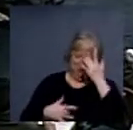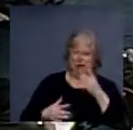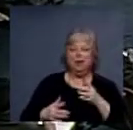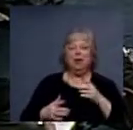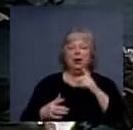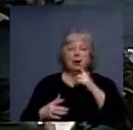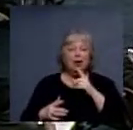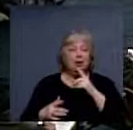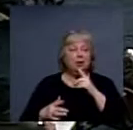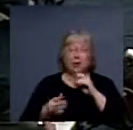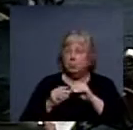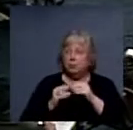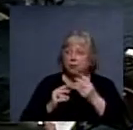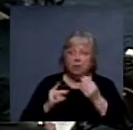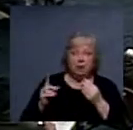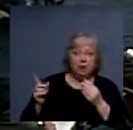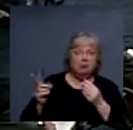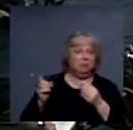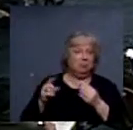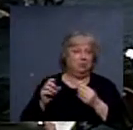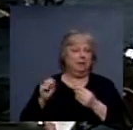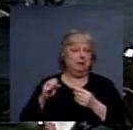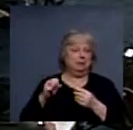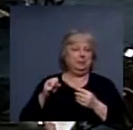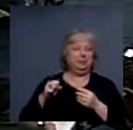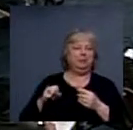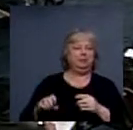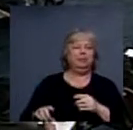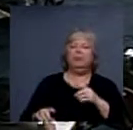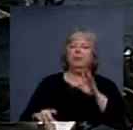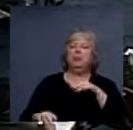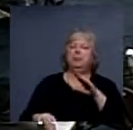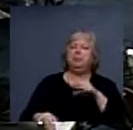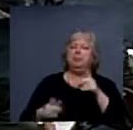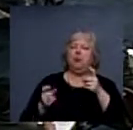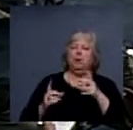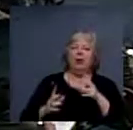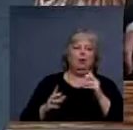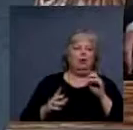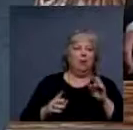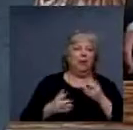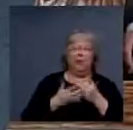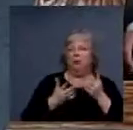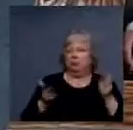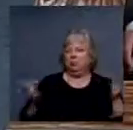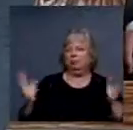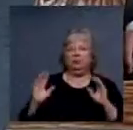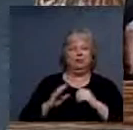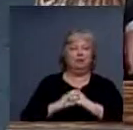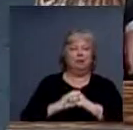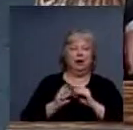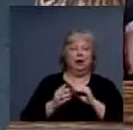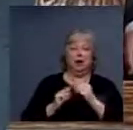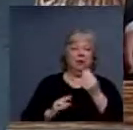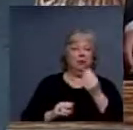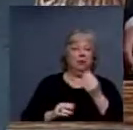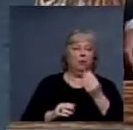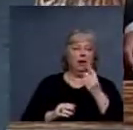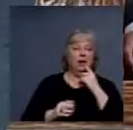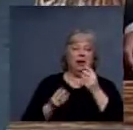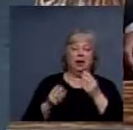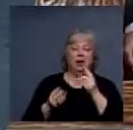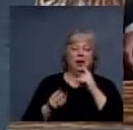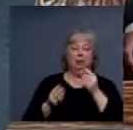Is it item 14? Yes, that's the one. Yes, yes. What is that? Director Hendricks, Mayor, Vice Mayor, members of the board. Item 14 is